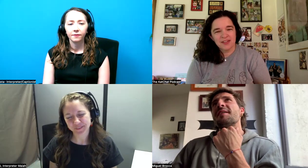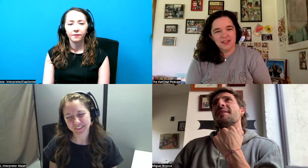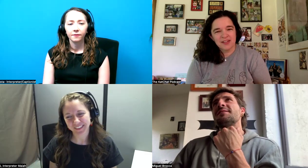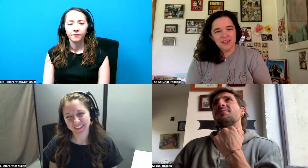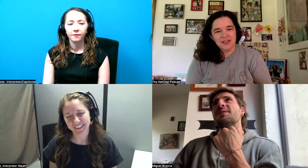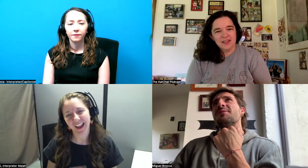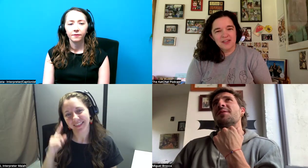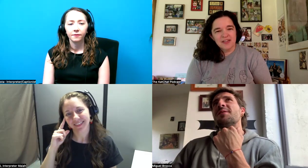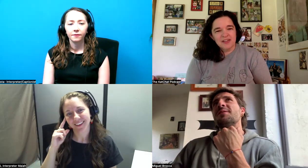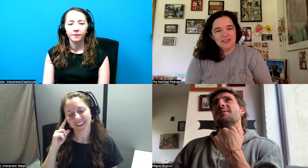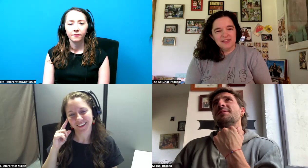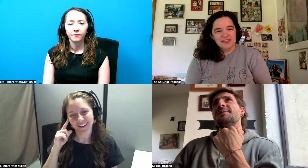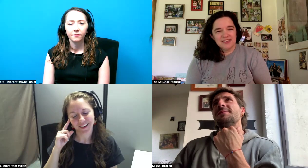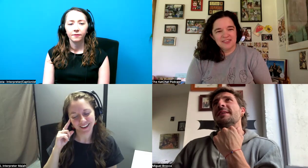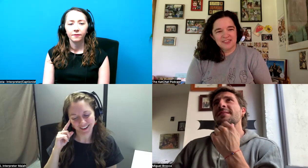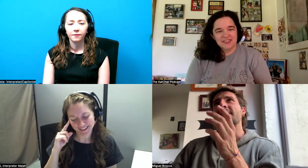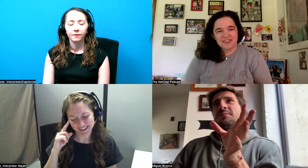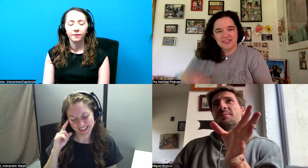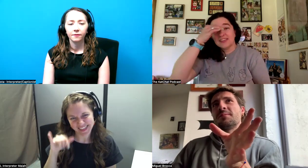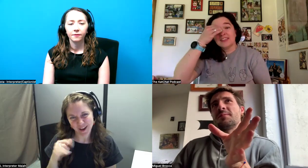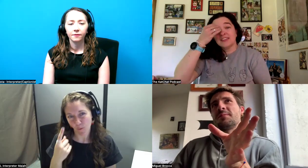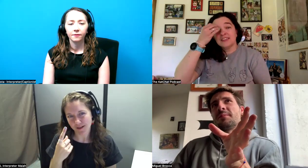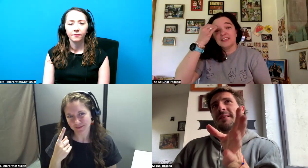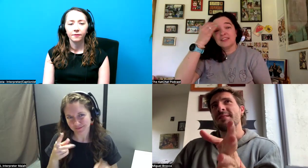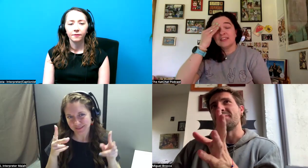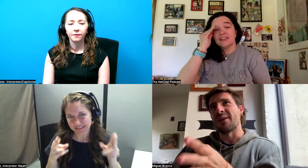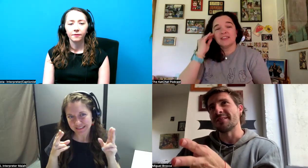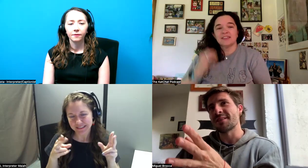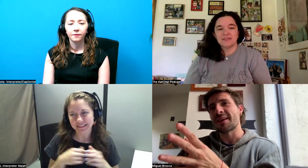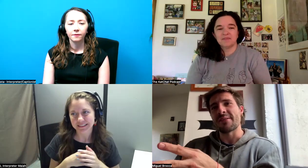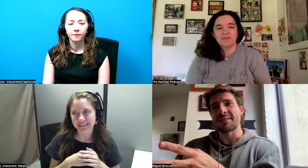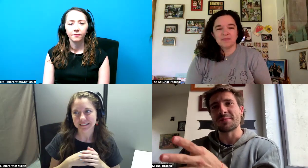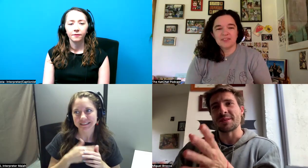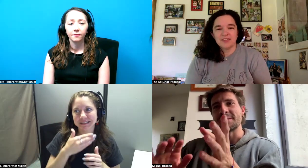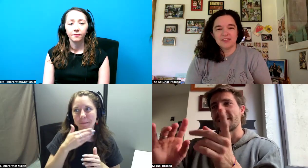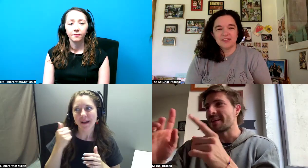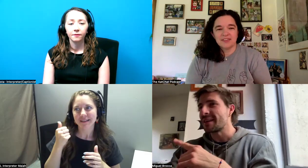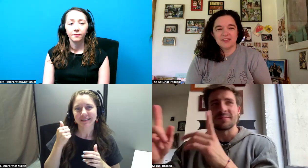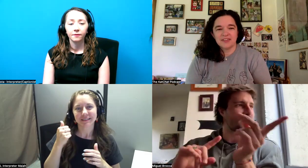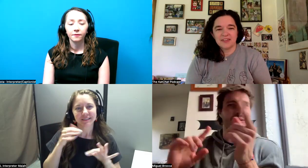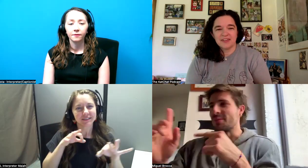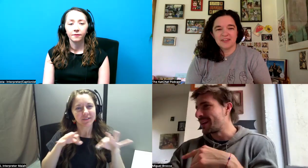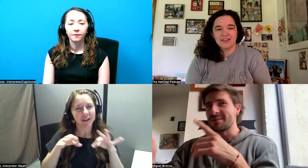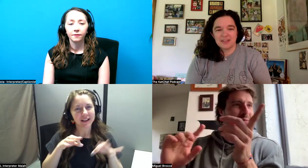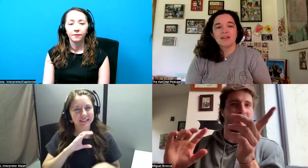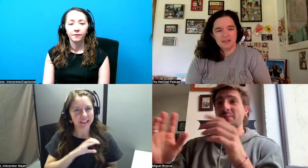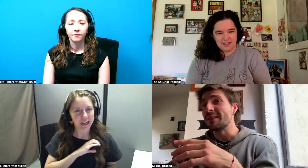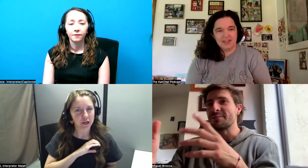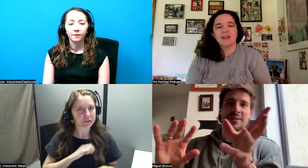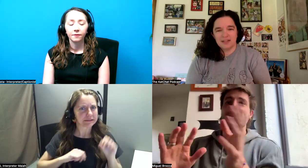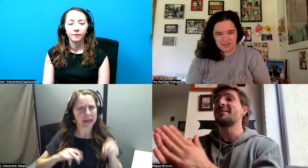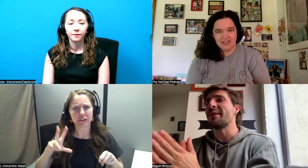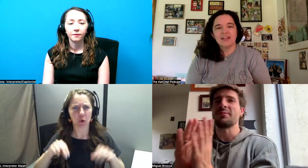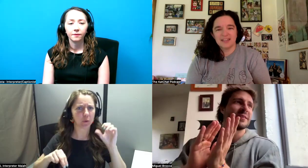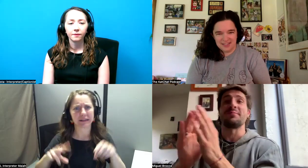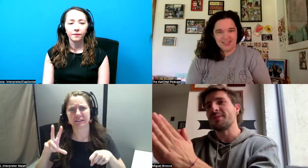I think that's one of the scenes that best defines the character because it's like yes but no but yes but no but please but